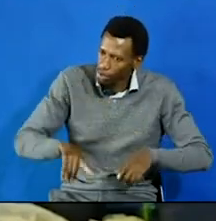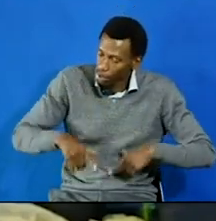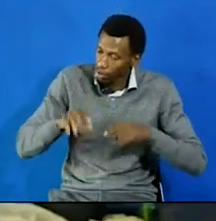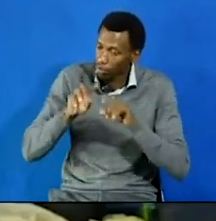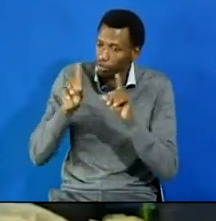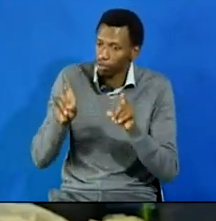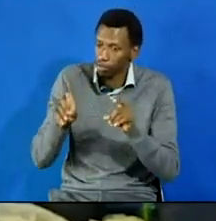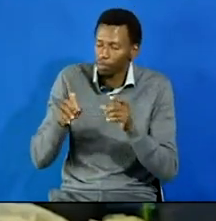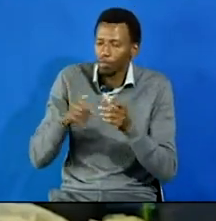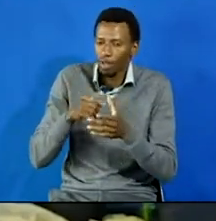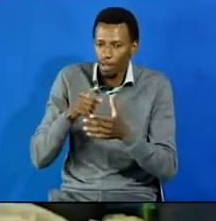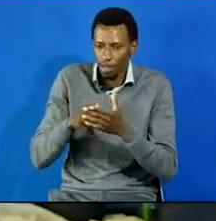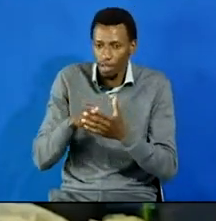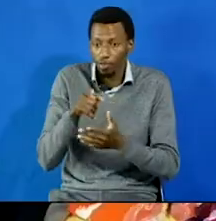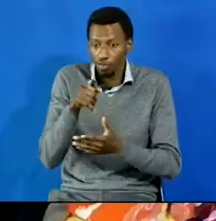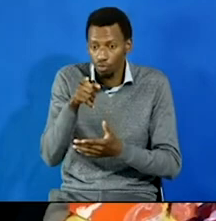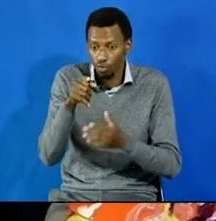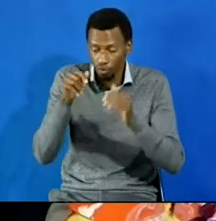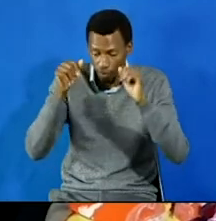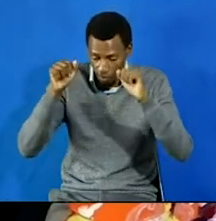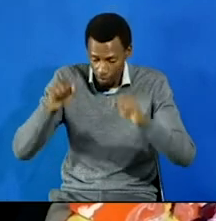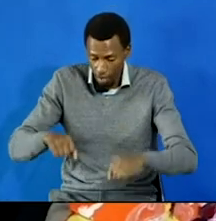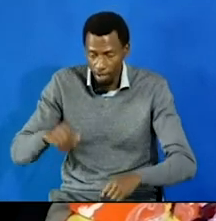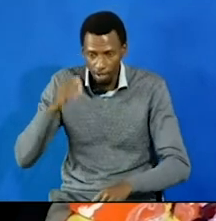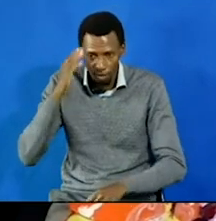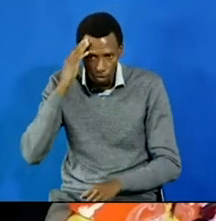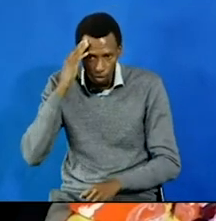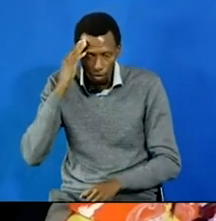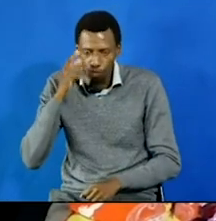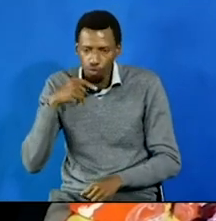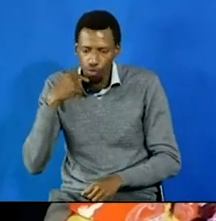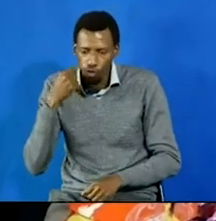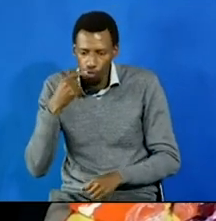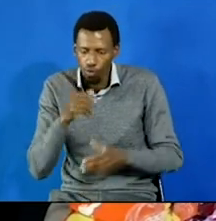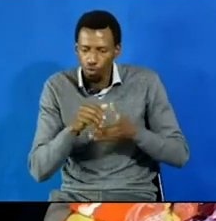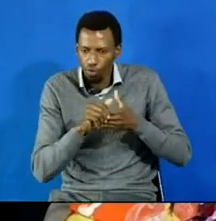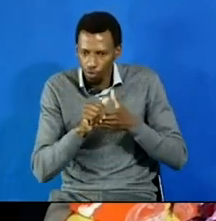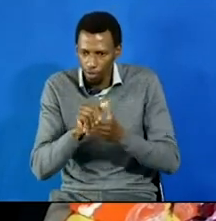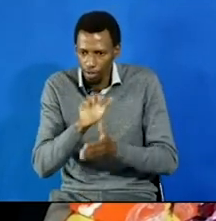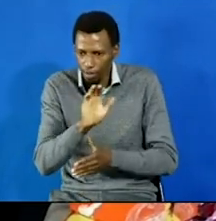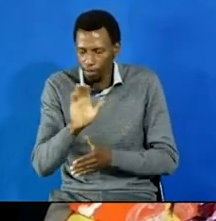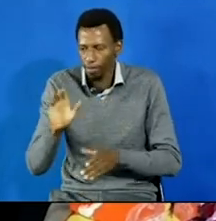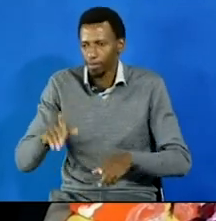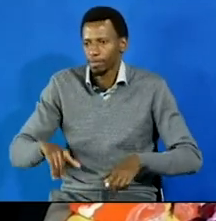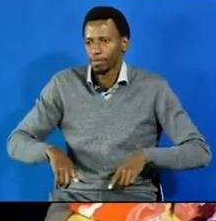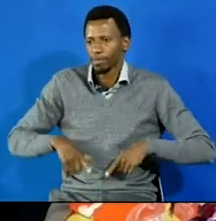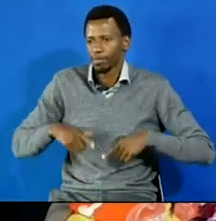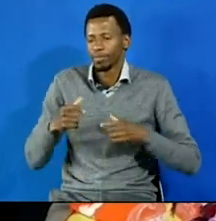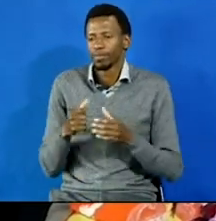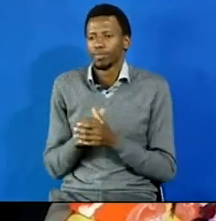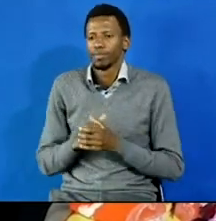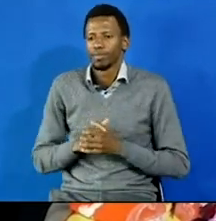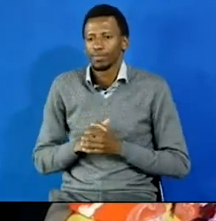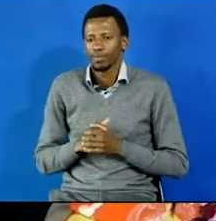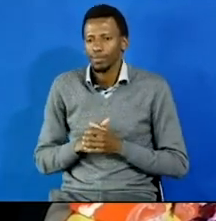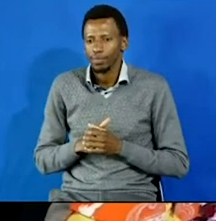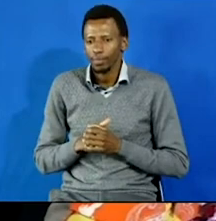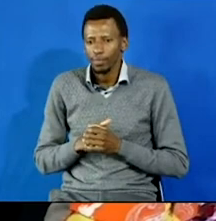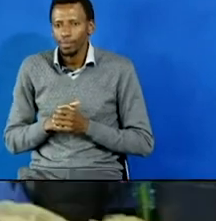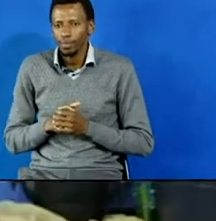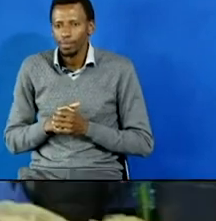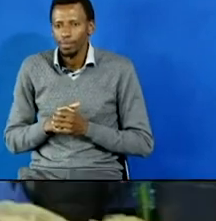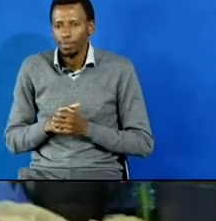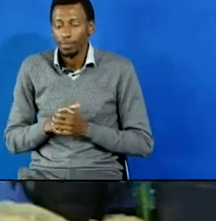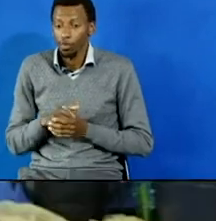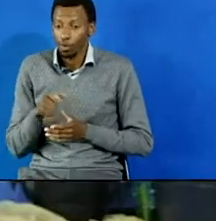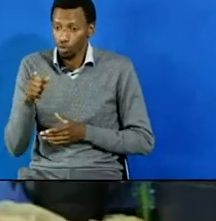you will be able to know who directs your life. Thank you. You